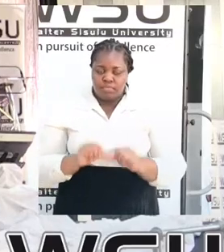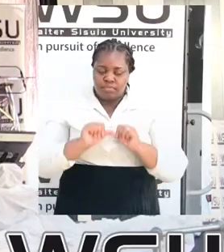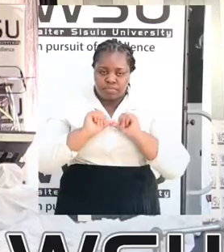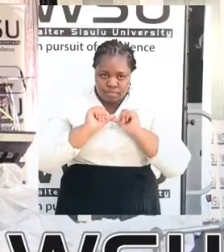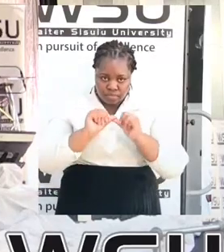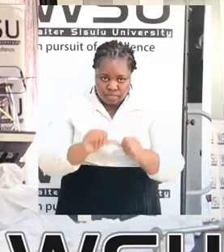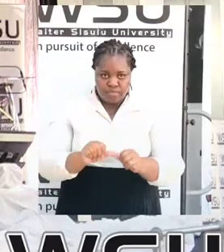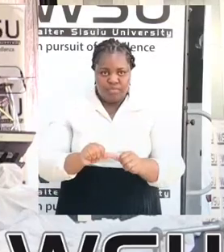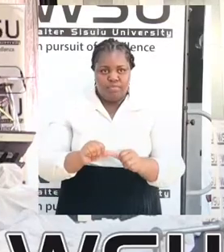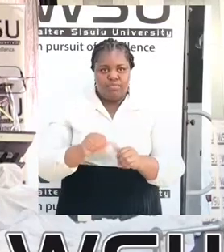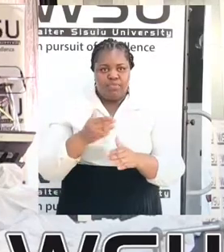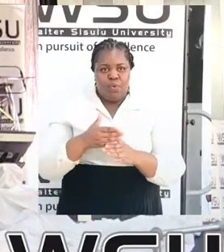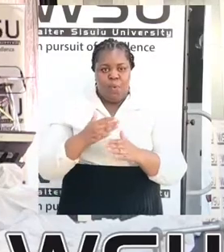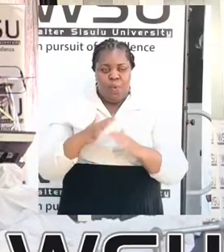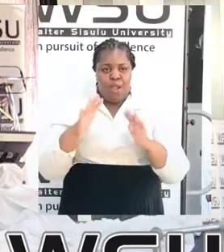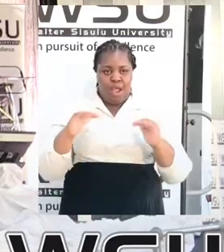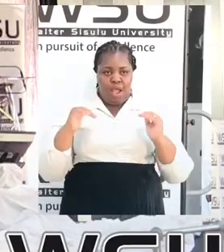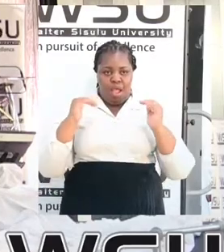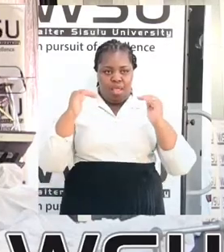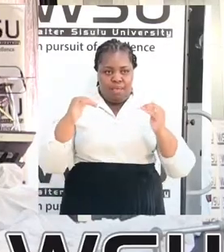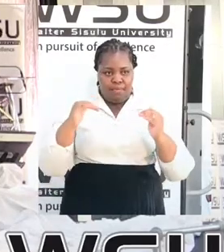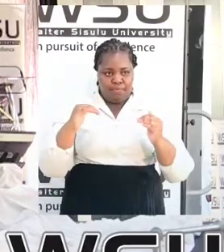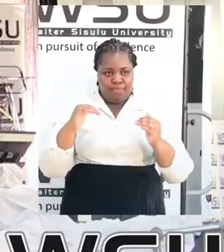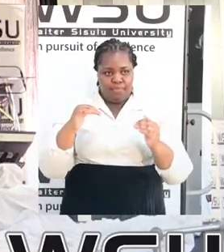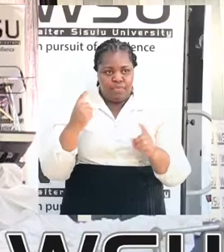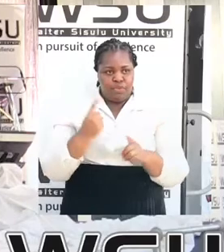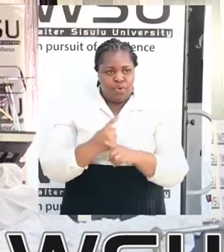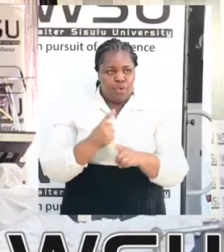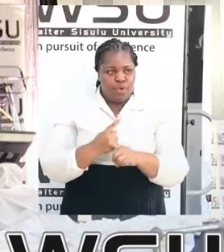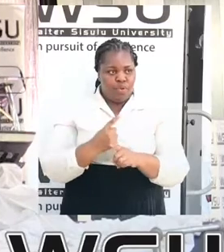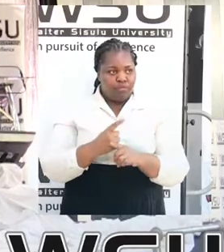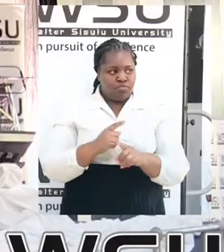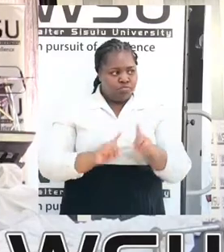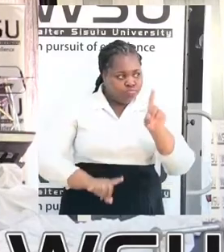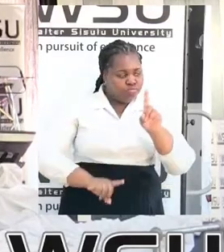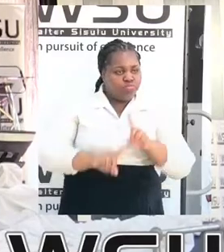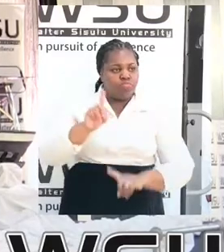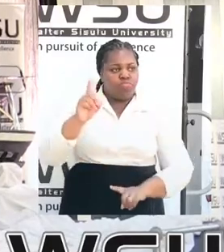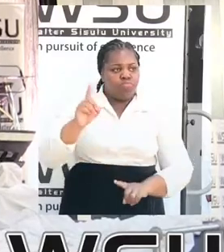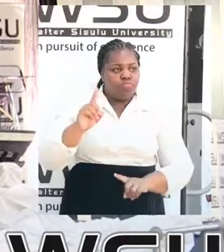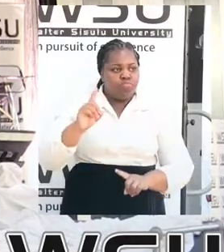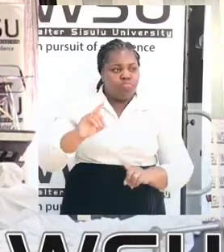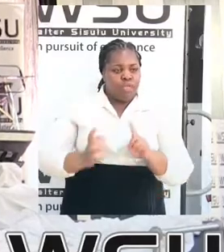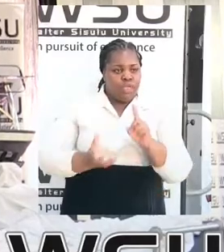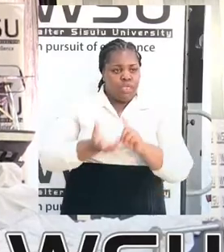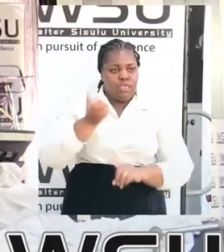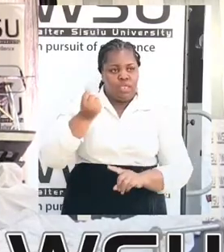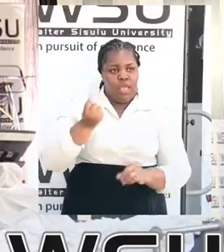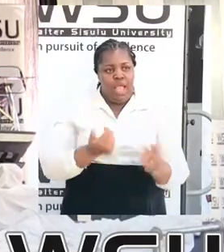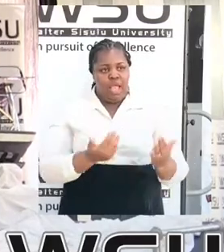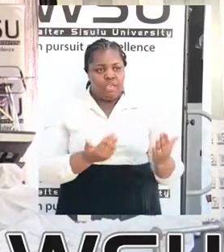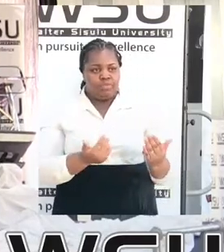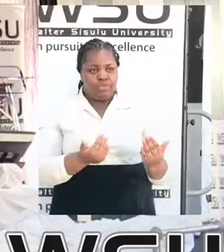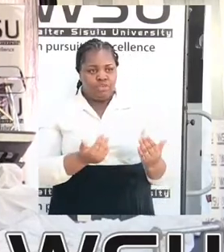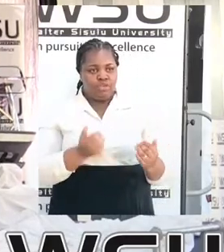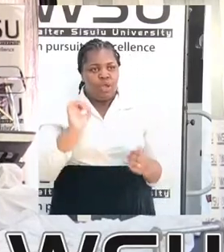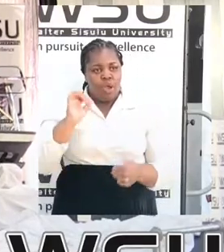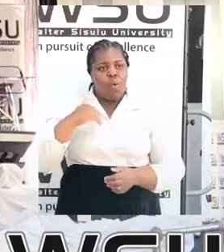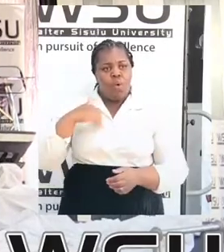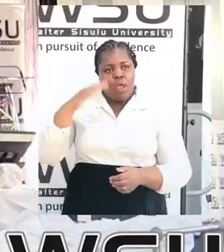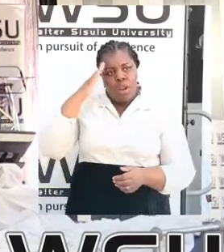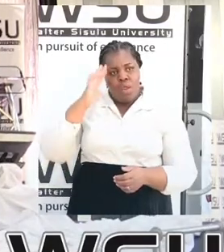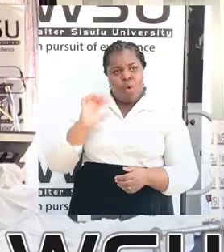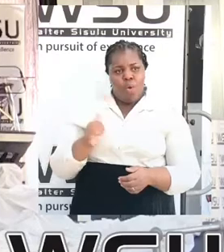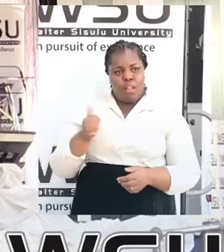Continue to set the bar high and attempt to exceed expectations. We know that